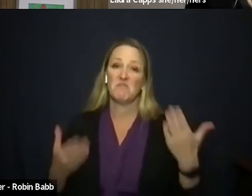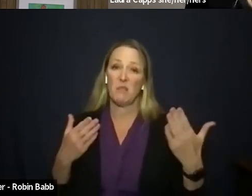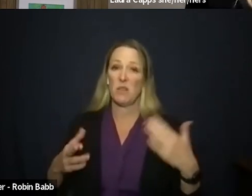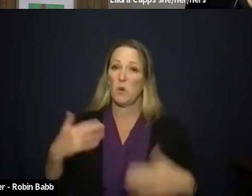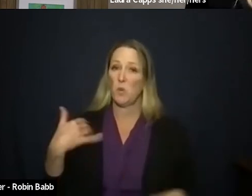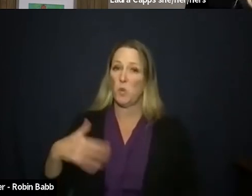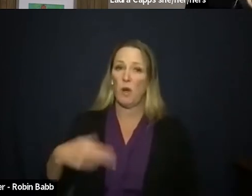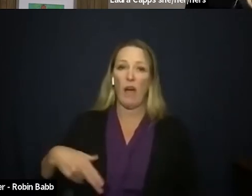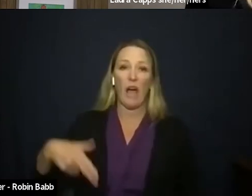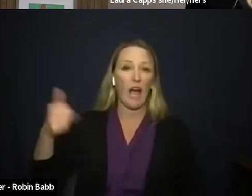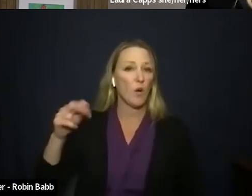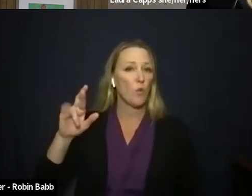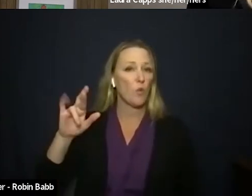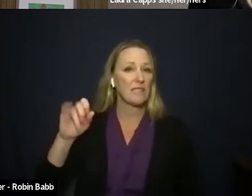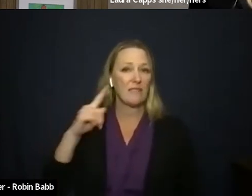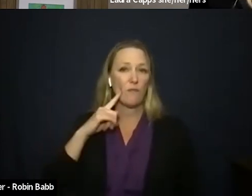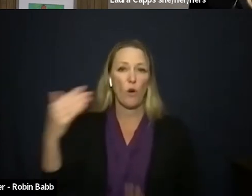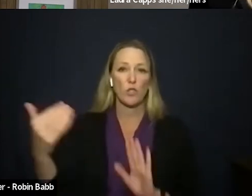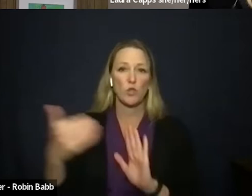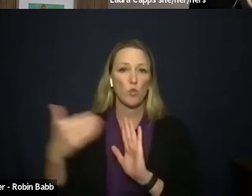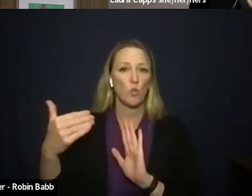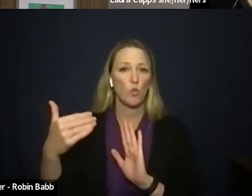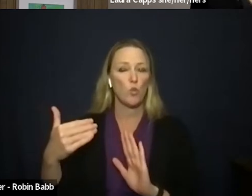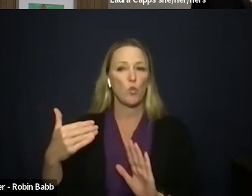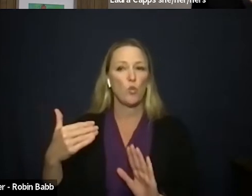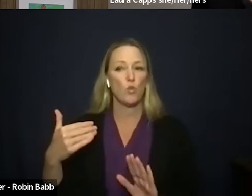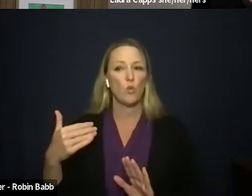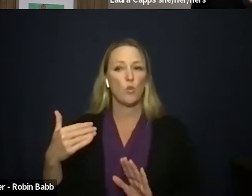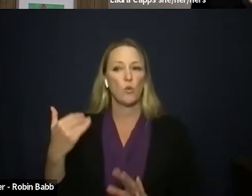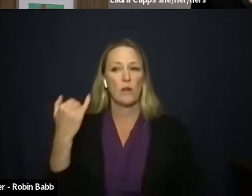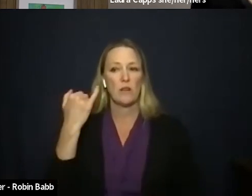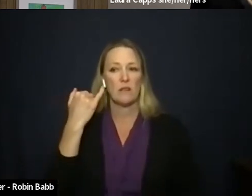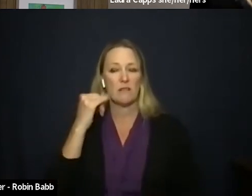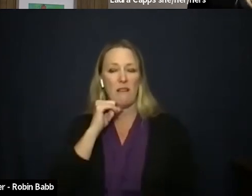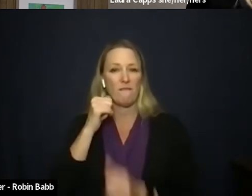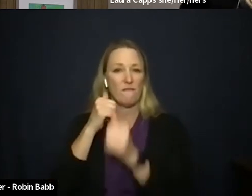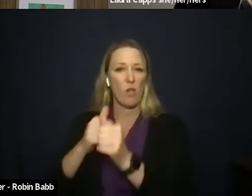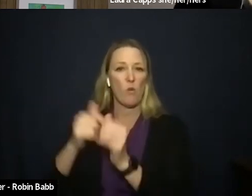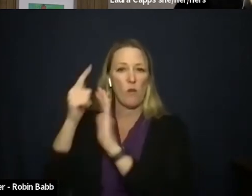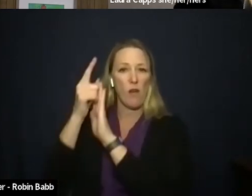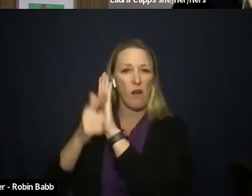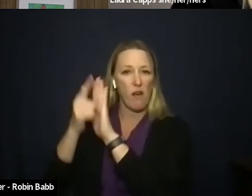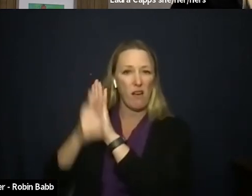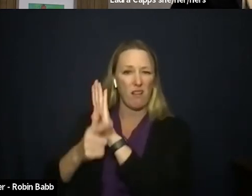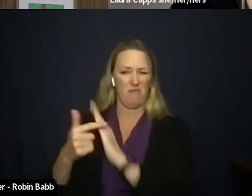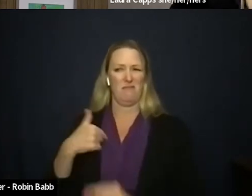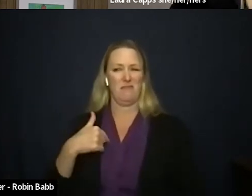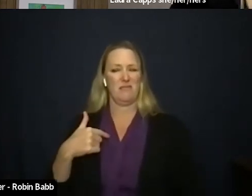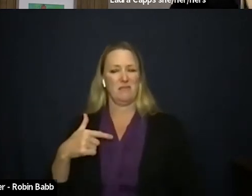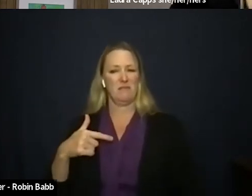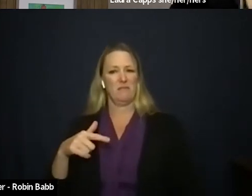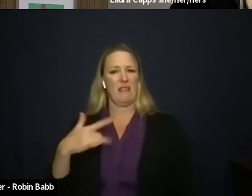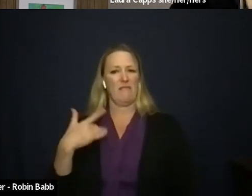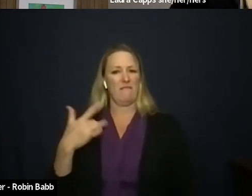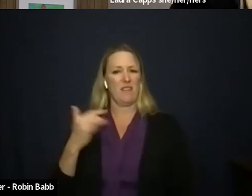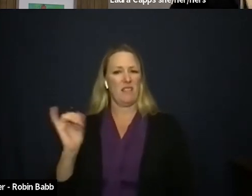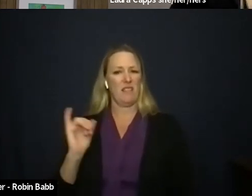sued and not abiding by it and i feel like you know like five trustees